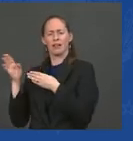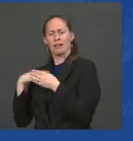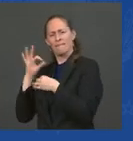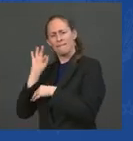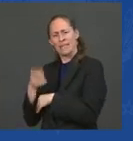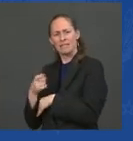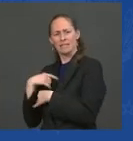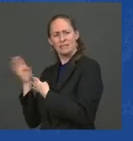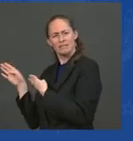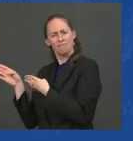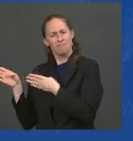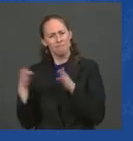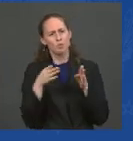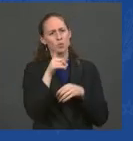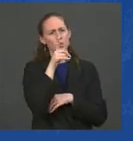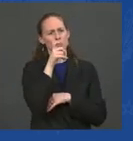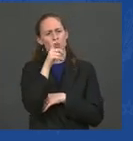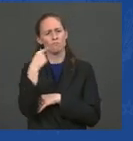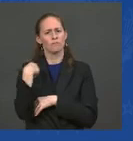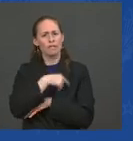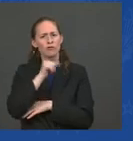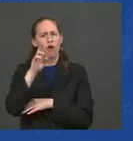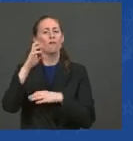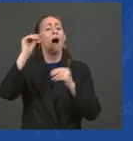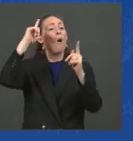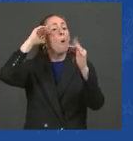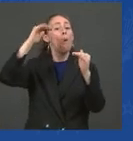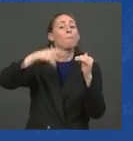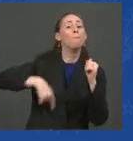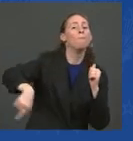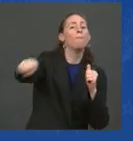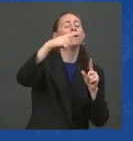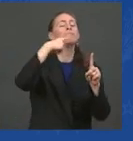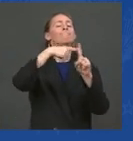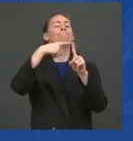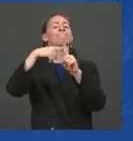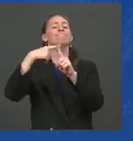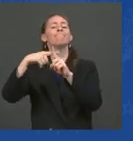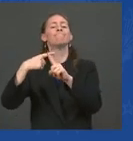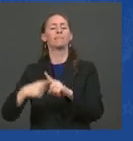hope for the rest of the world. It's also made us strong,